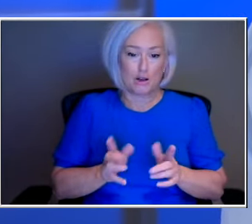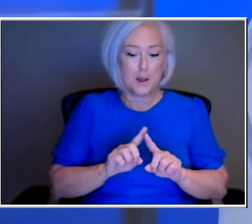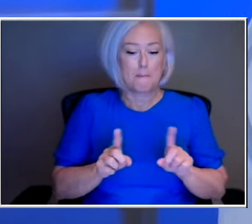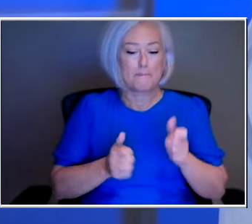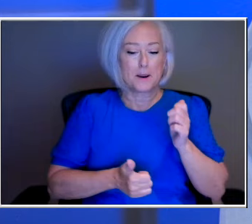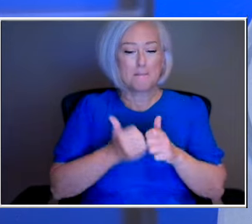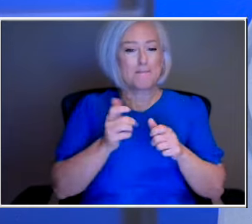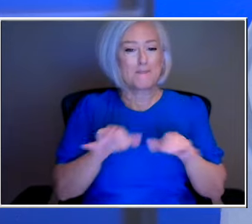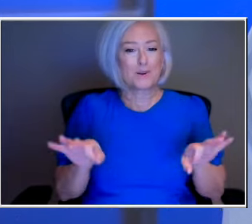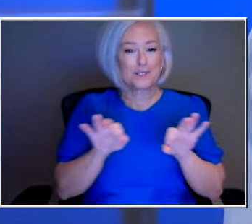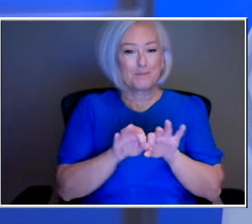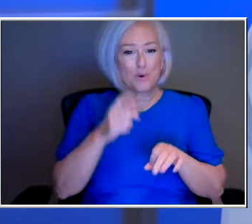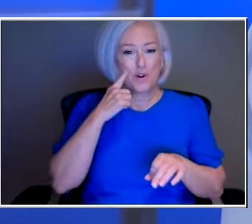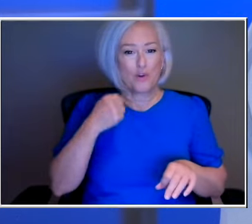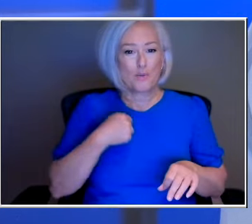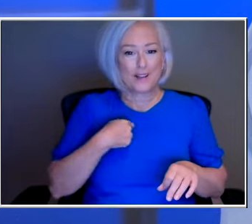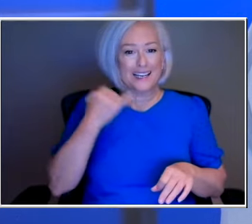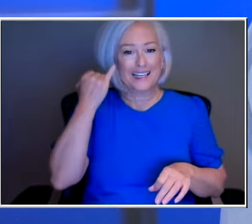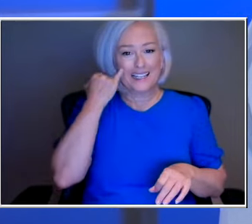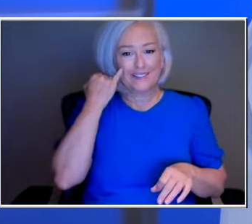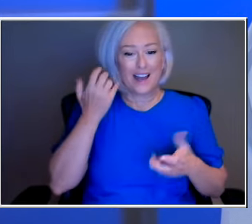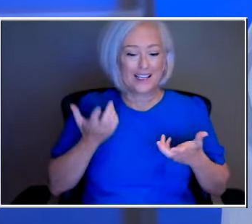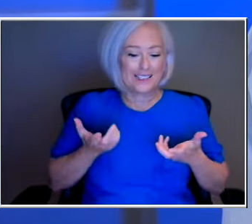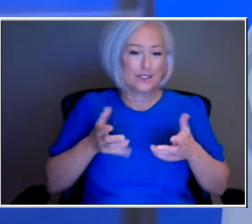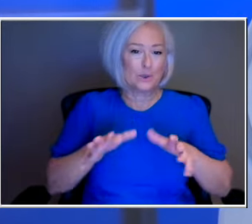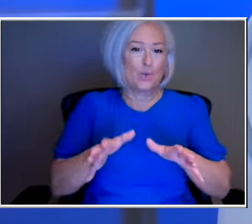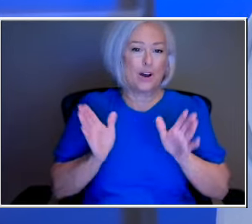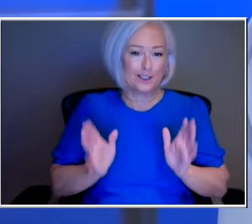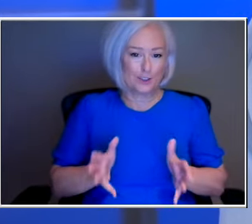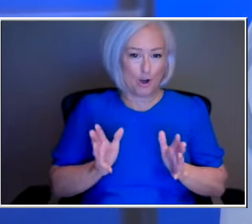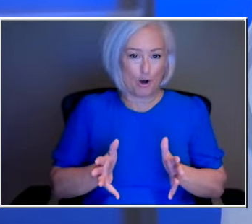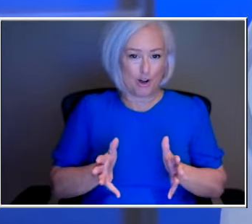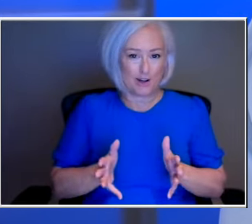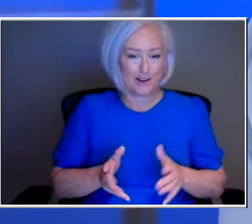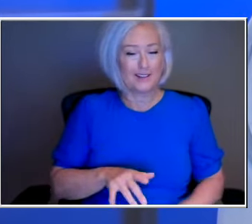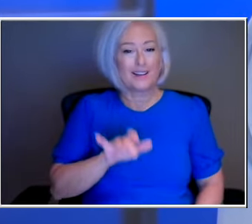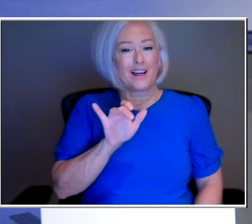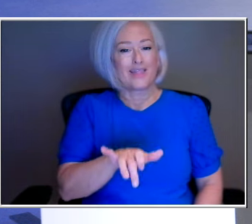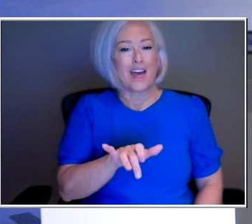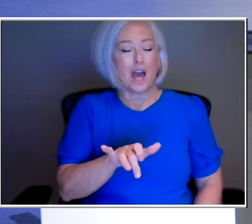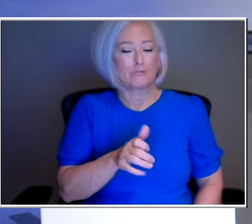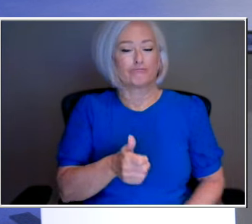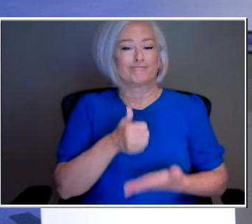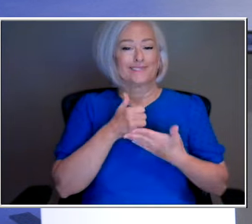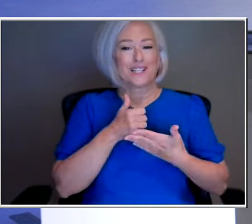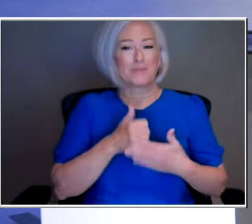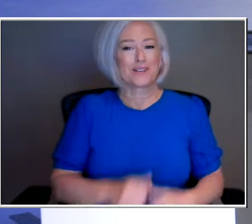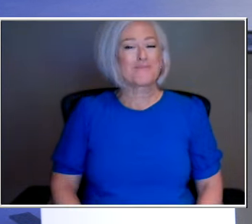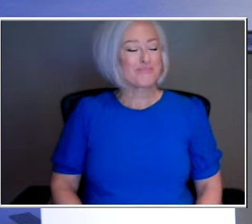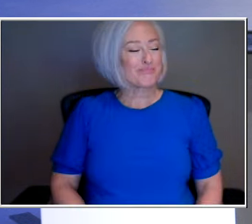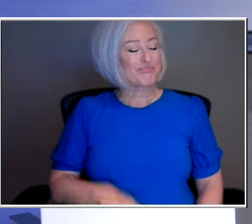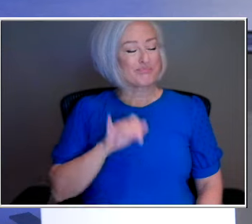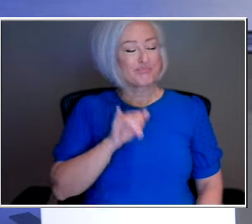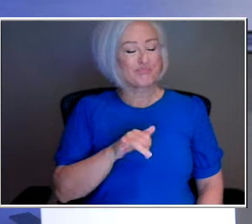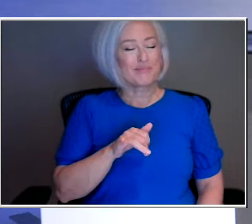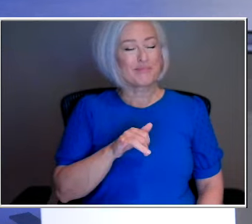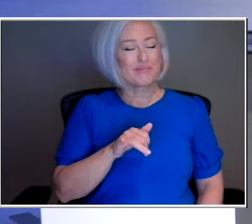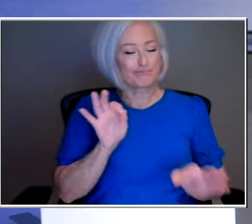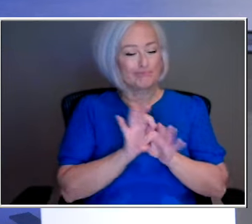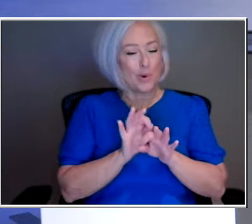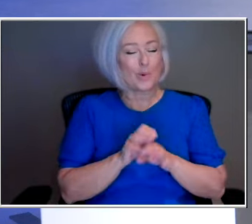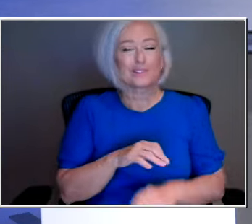for me when I didn't need to talk. And that was also very helpful. That speaks very loudly. And I like you sharing that, because there's people maybe